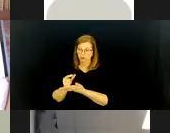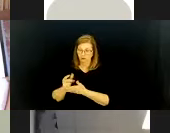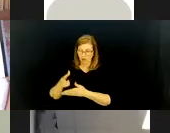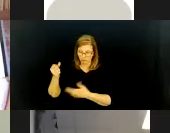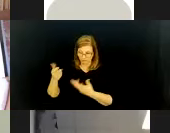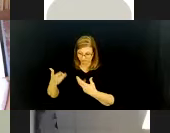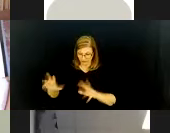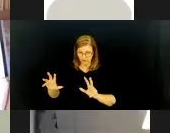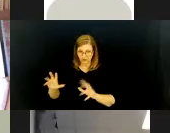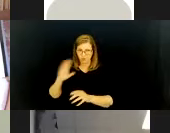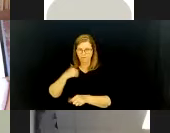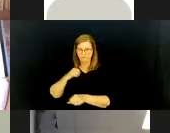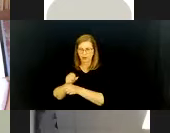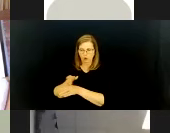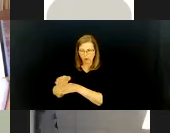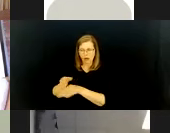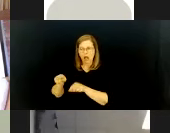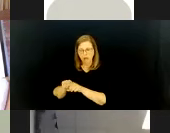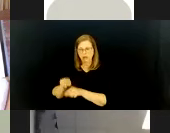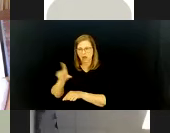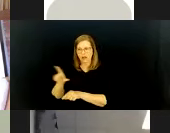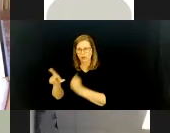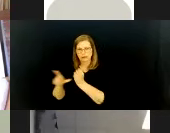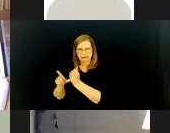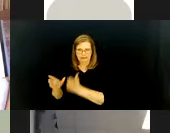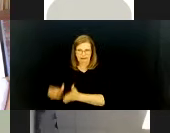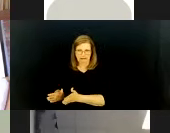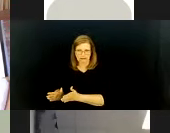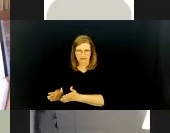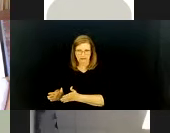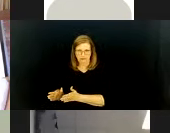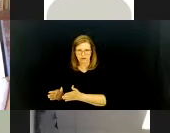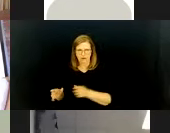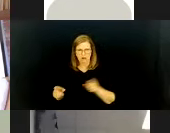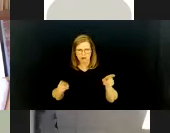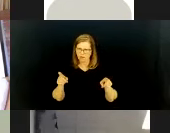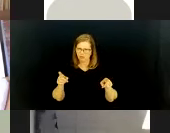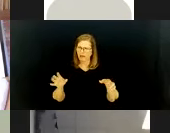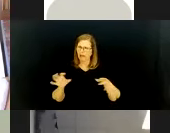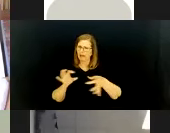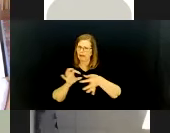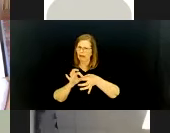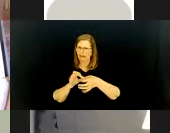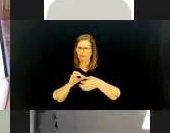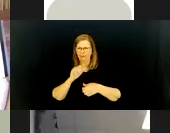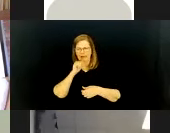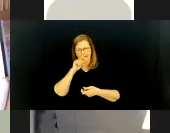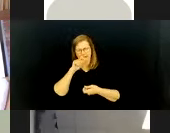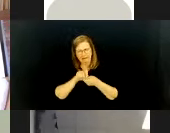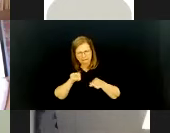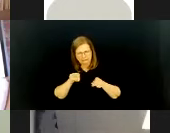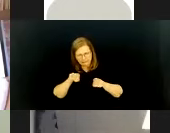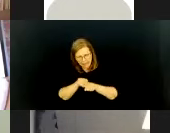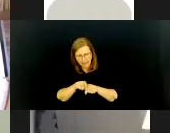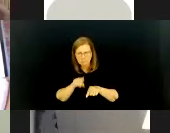going to have a career as a library assistant. So you see that they both connect. They're not exactly the same, but they do